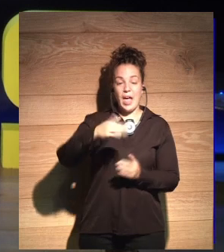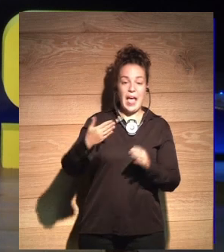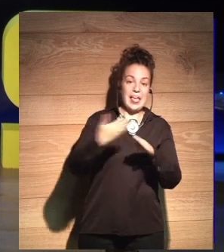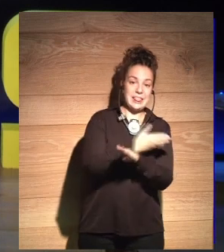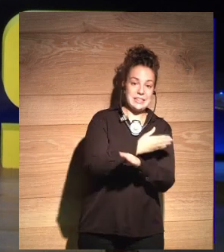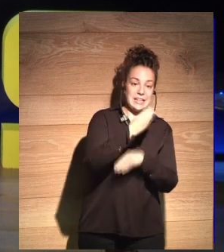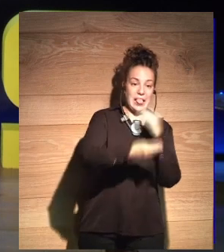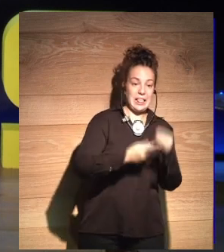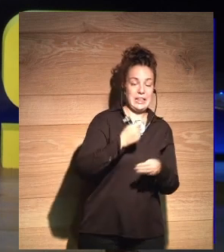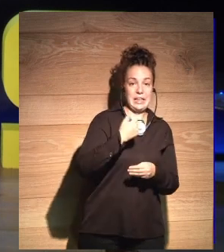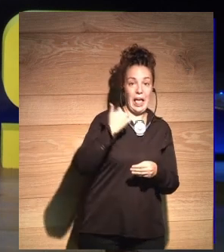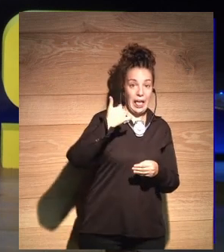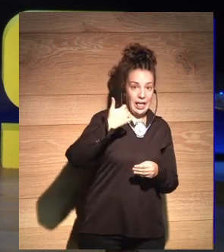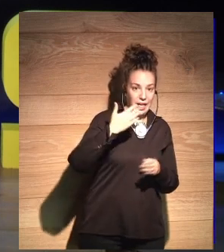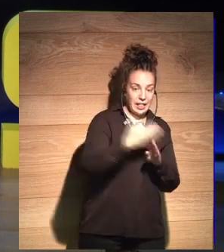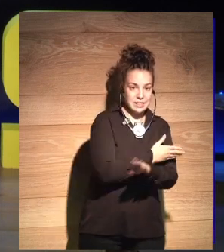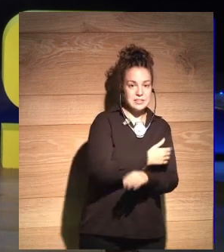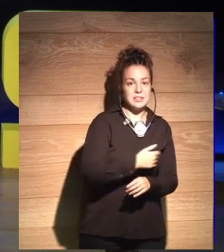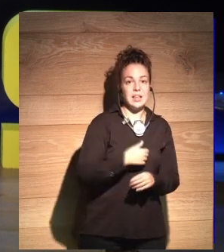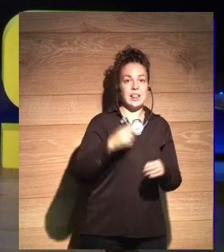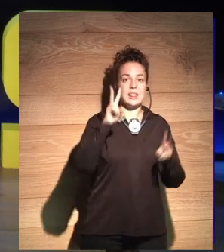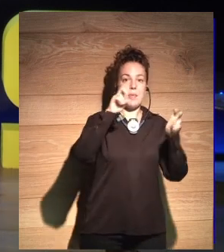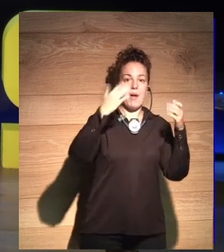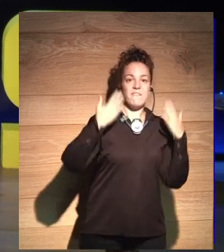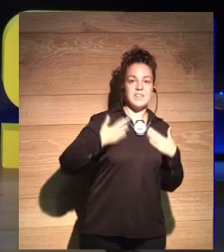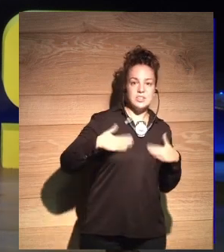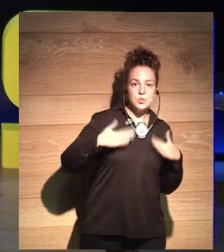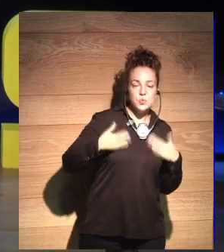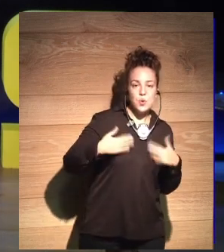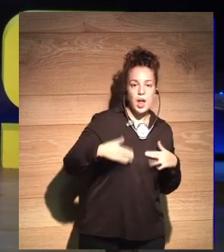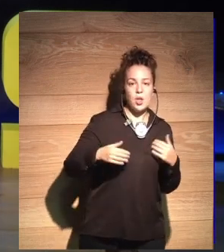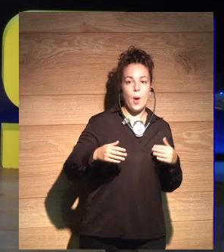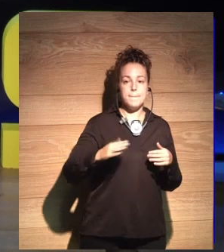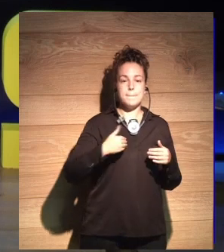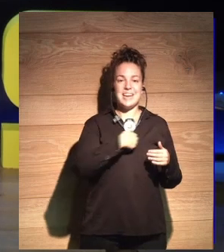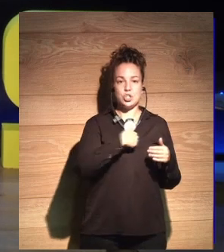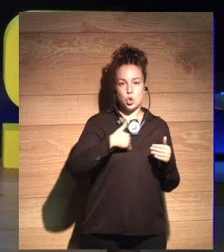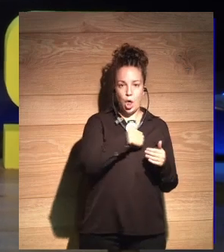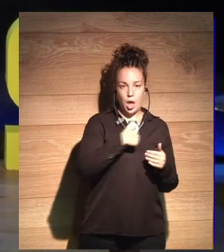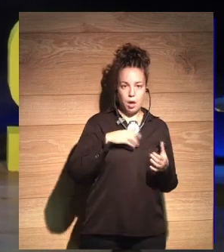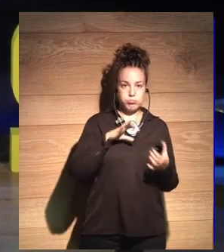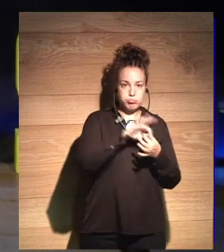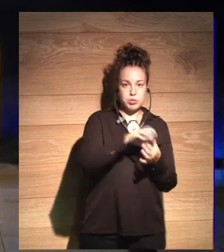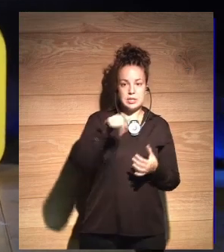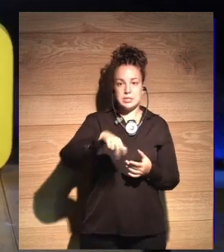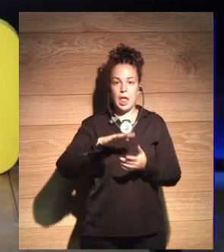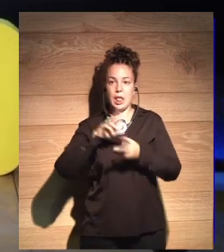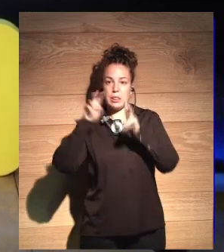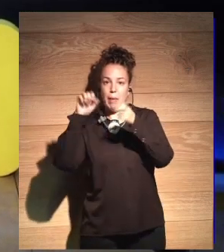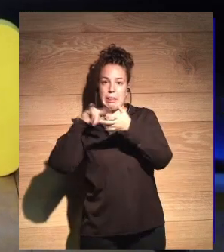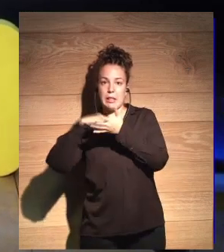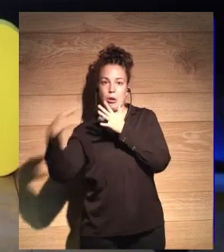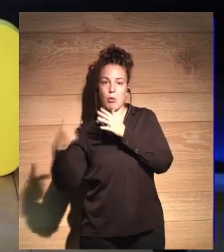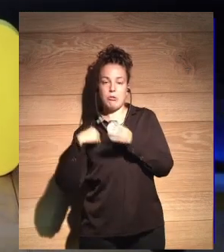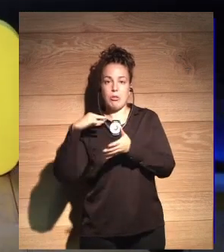This is going to have technology in it because I work with technology all the time in some form or another, but it's mostly a breakdown of